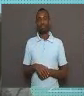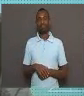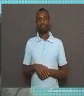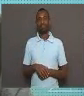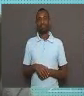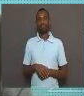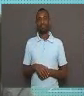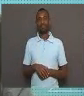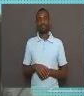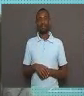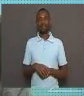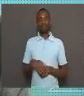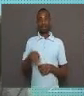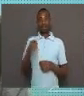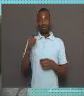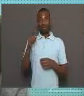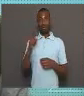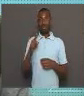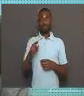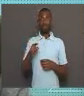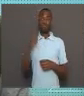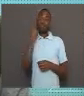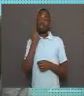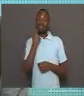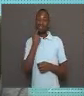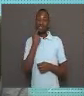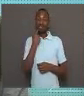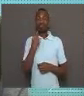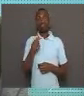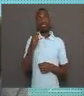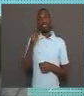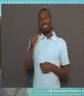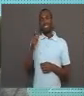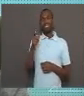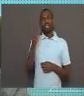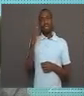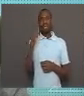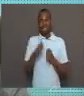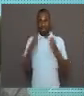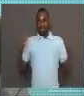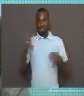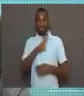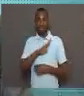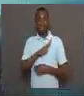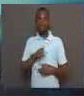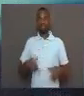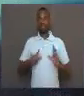It is ironic that plastic should exhibit such elastic behavior.